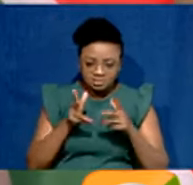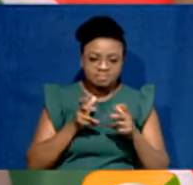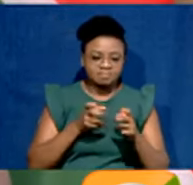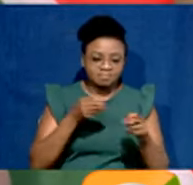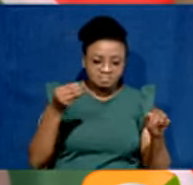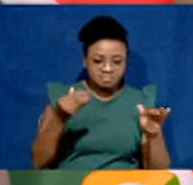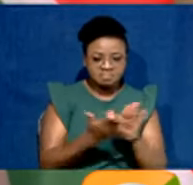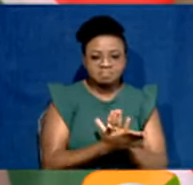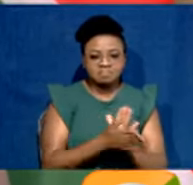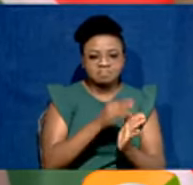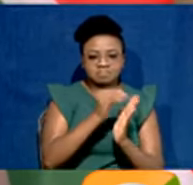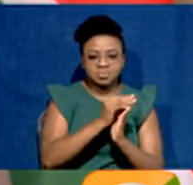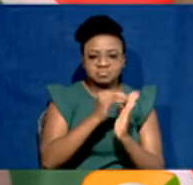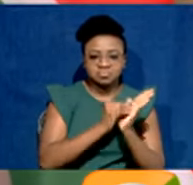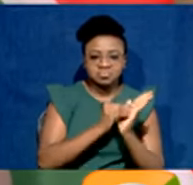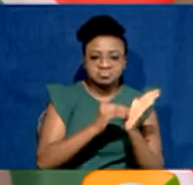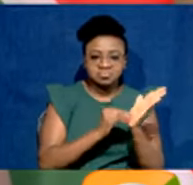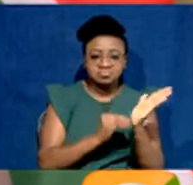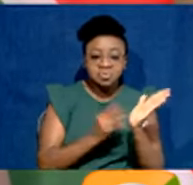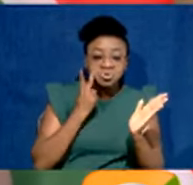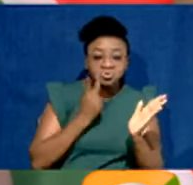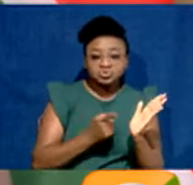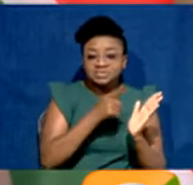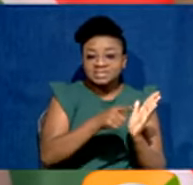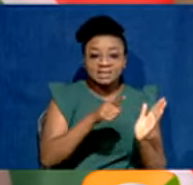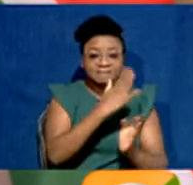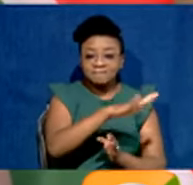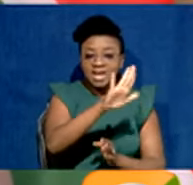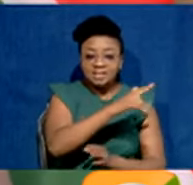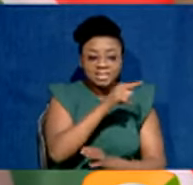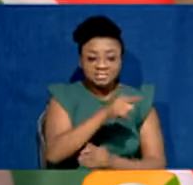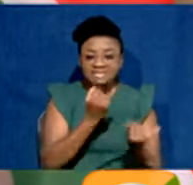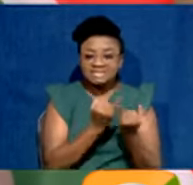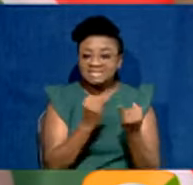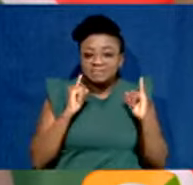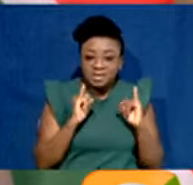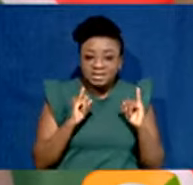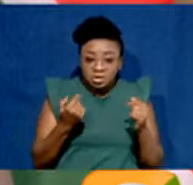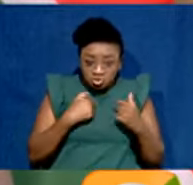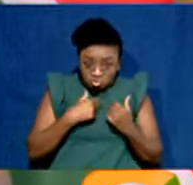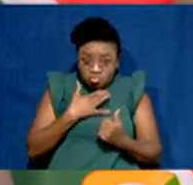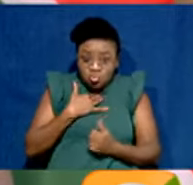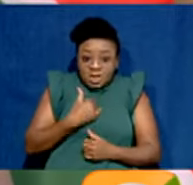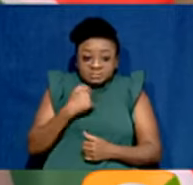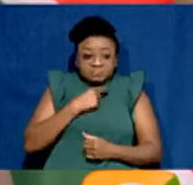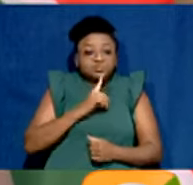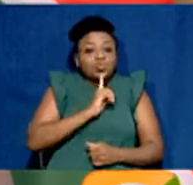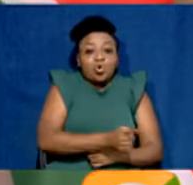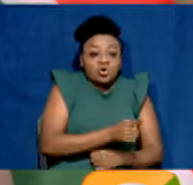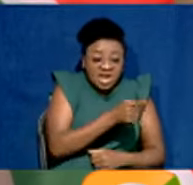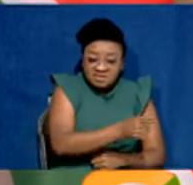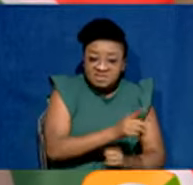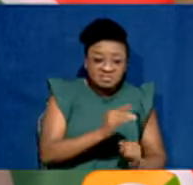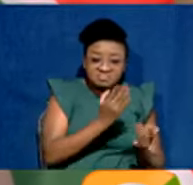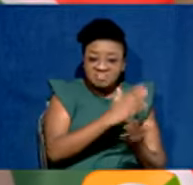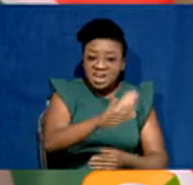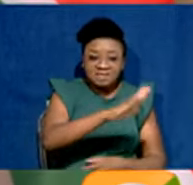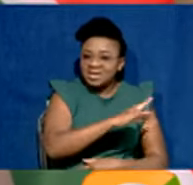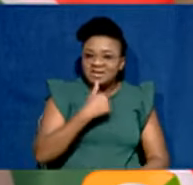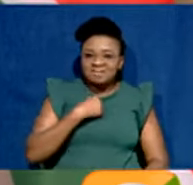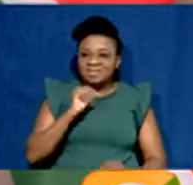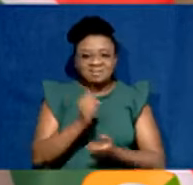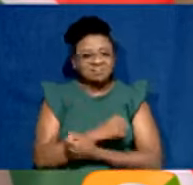participation. And you see, Parliament is also an independent institution. You want me to dictate to Parliament, and I will not, Sam.